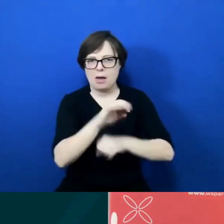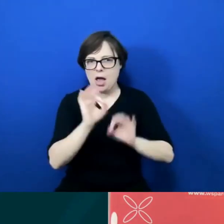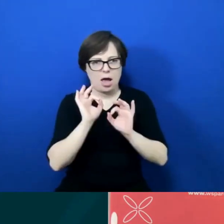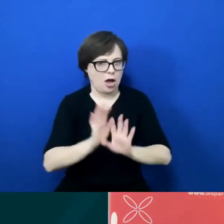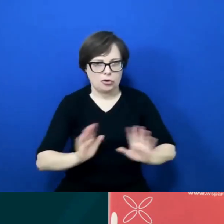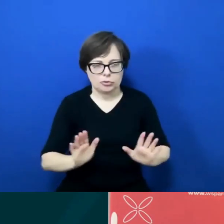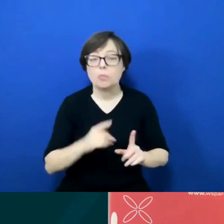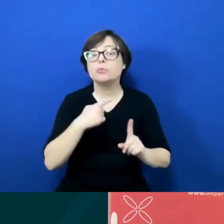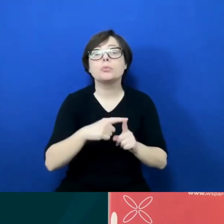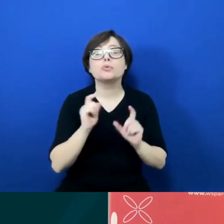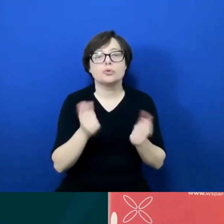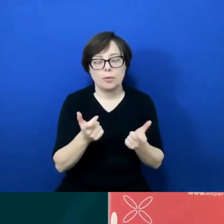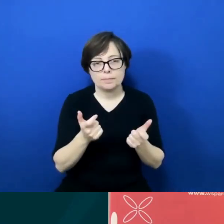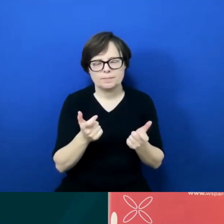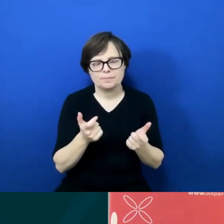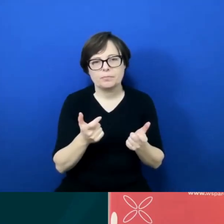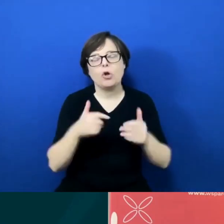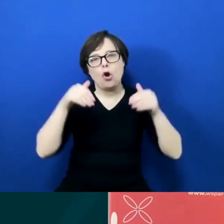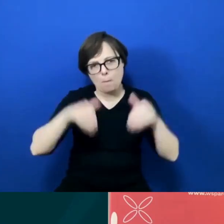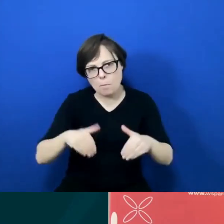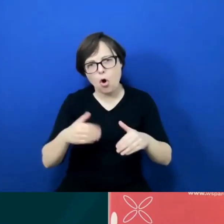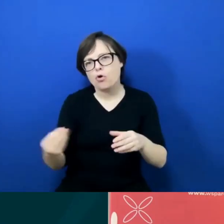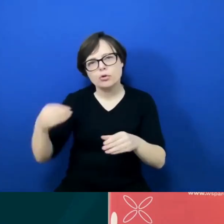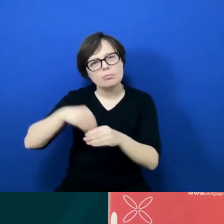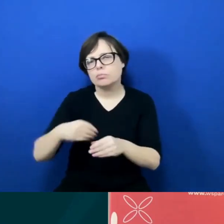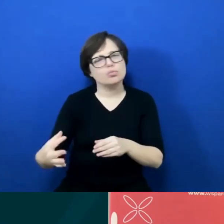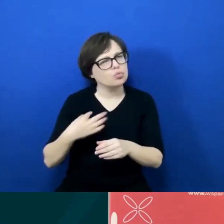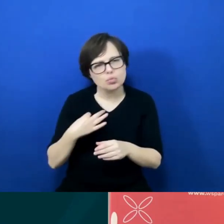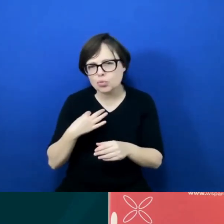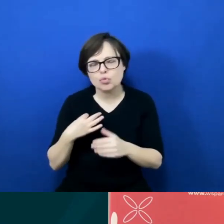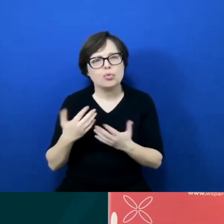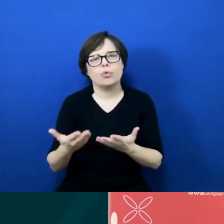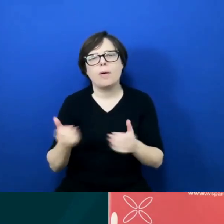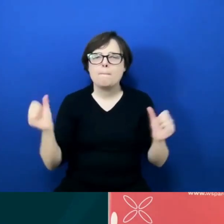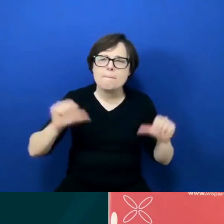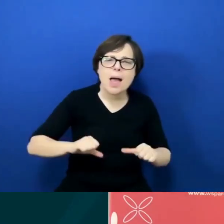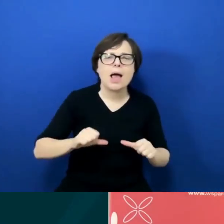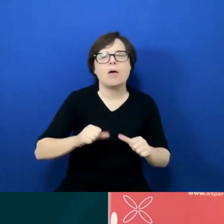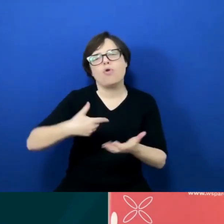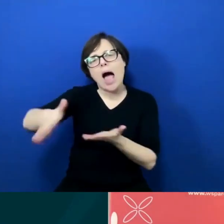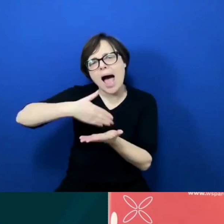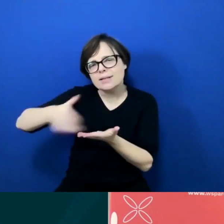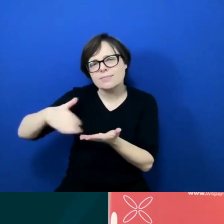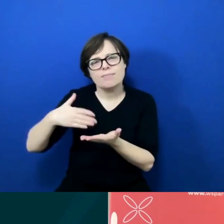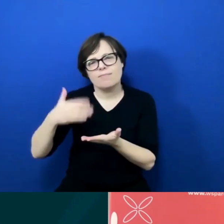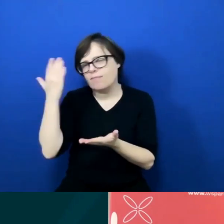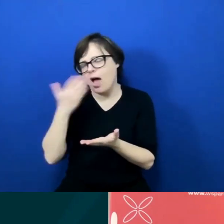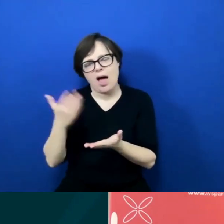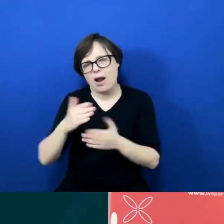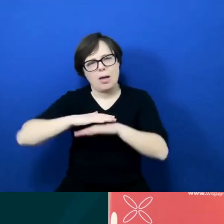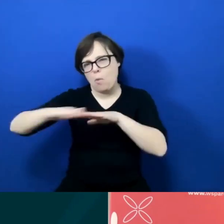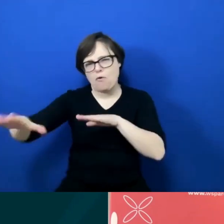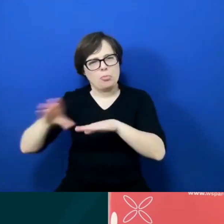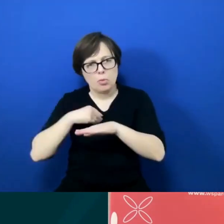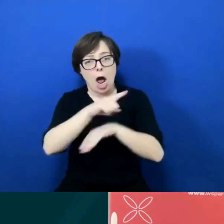is that you can put any kinds of concrete or whatever asphalt on top of that. So the trees, they can grow, and it